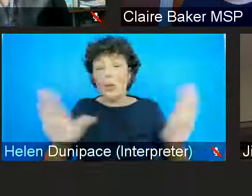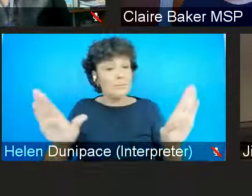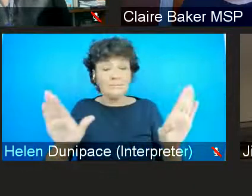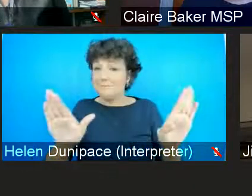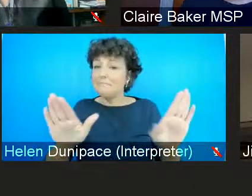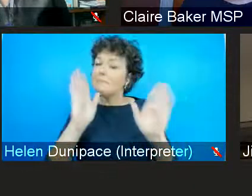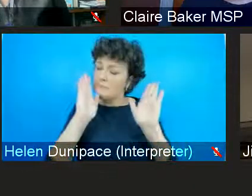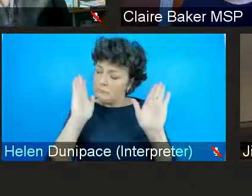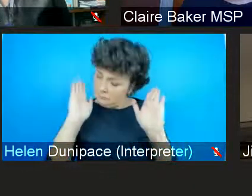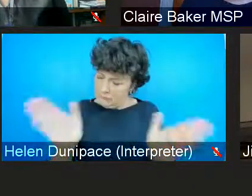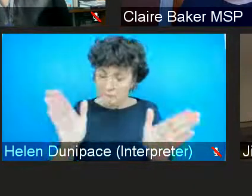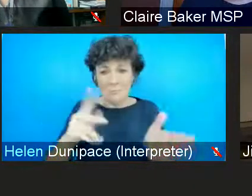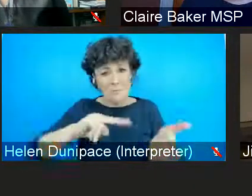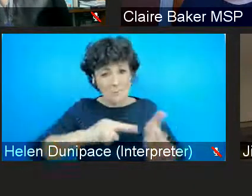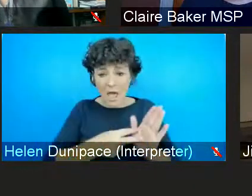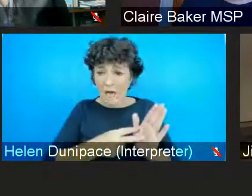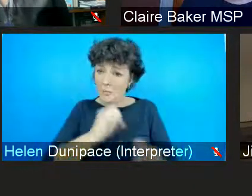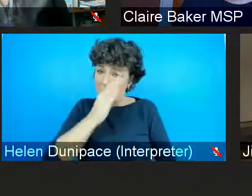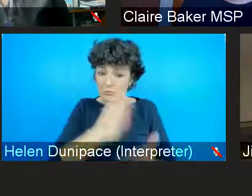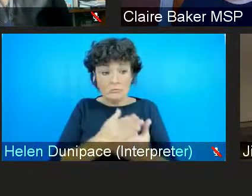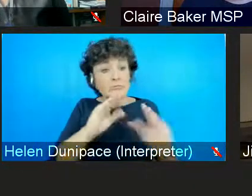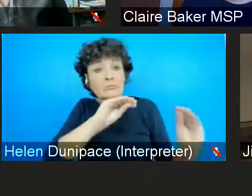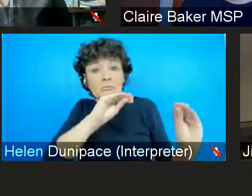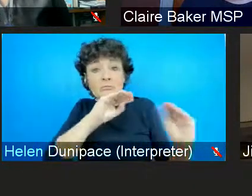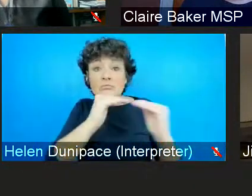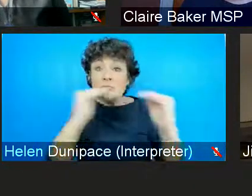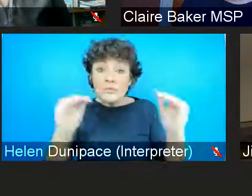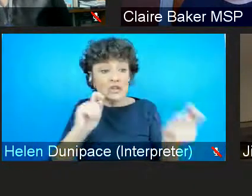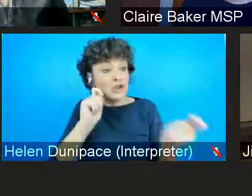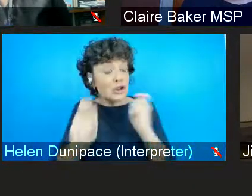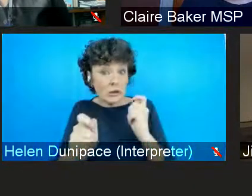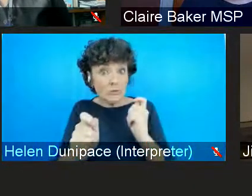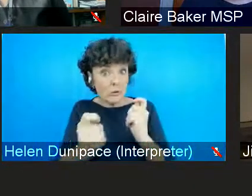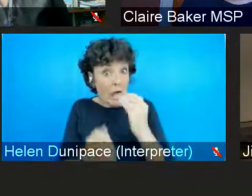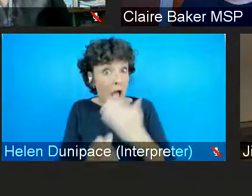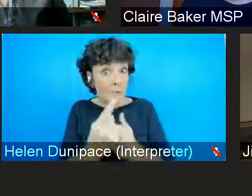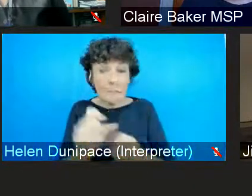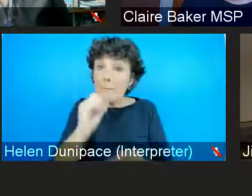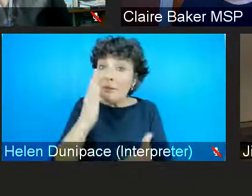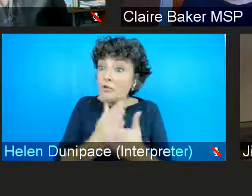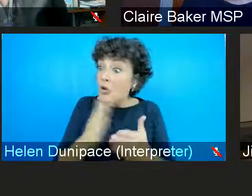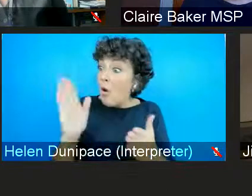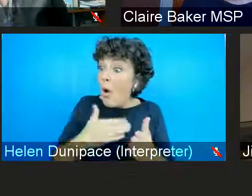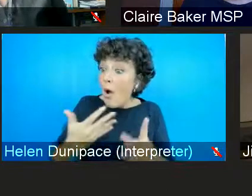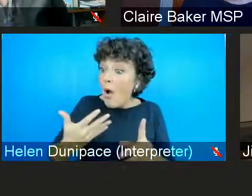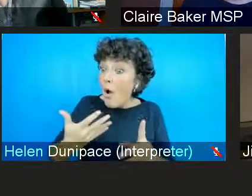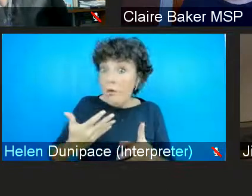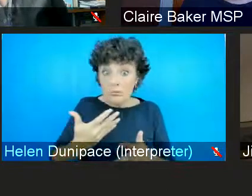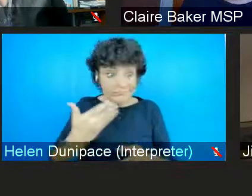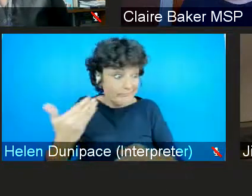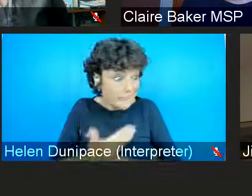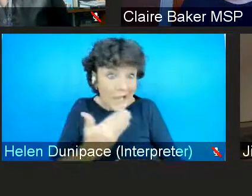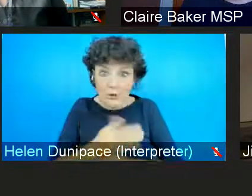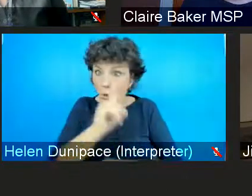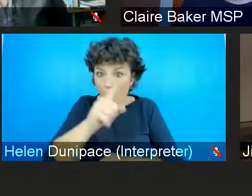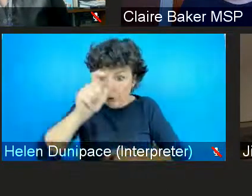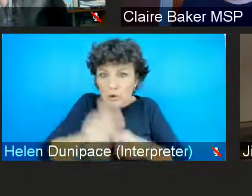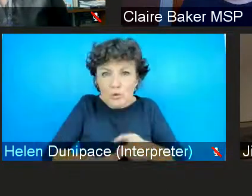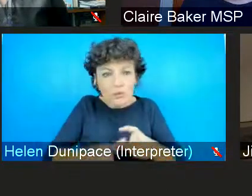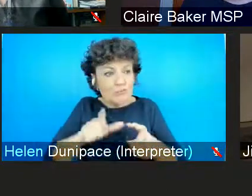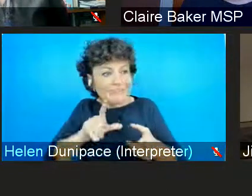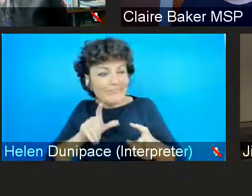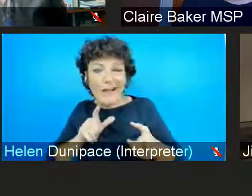planning at this stage for that just transition and ensuring that all of the action that we take on climate action